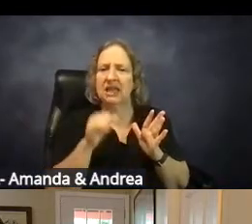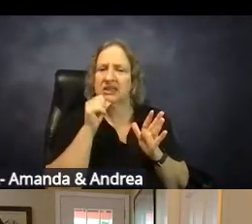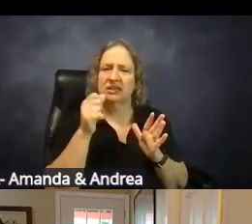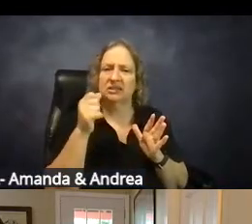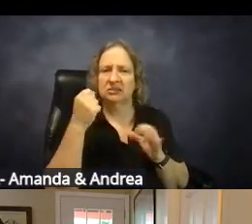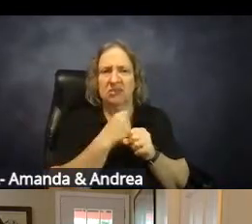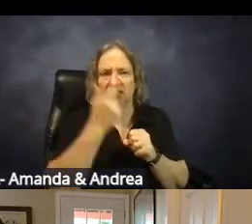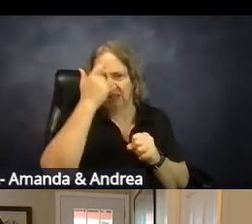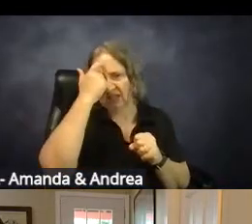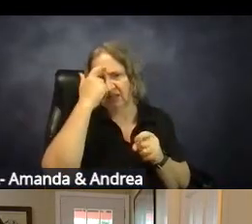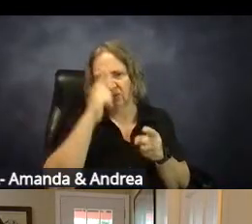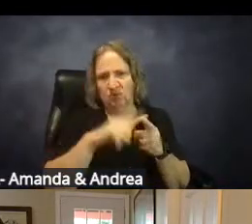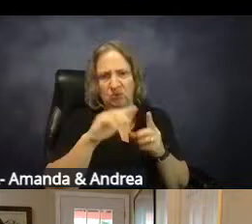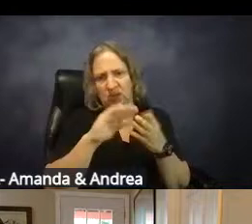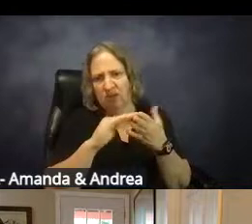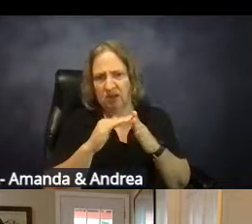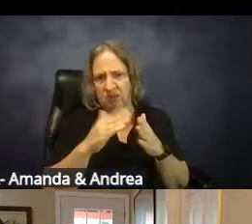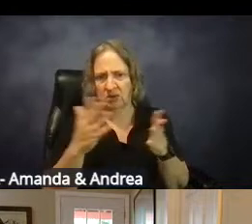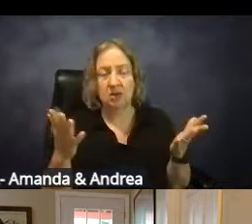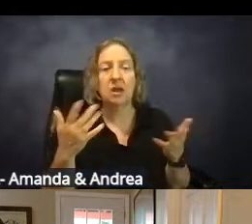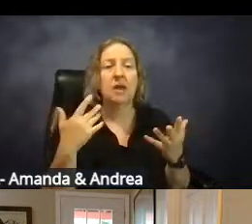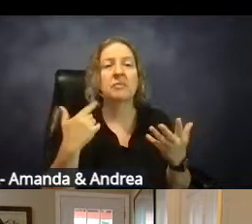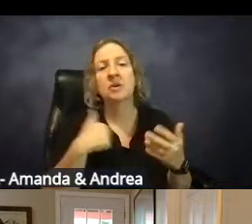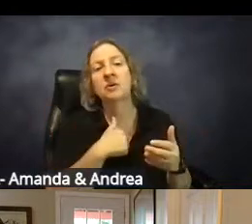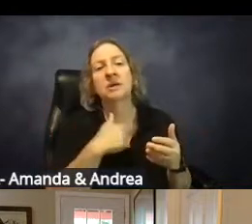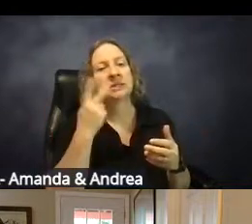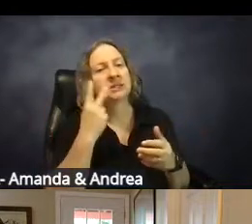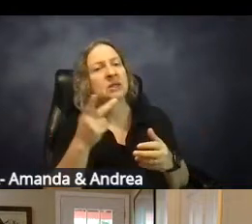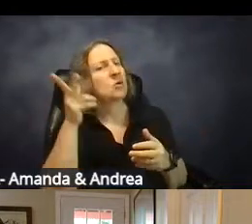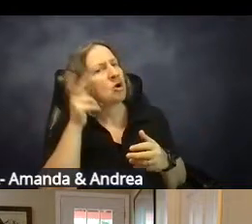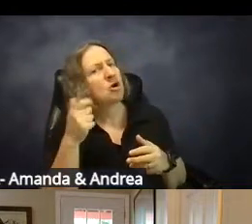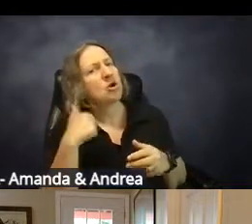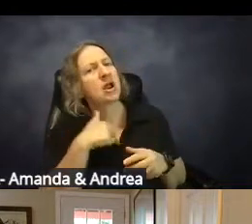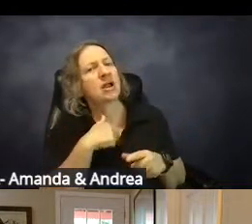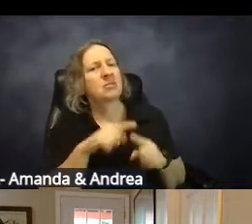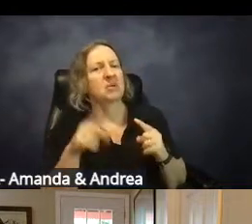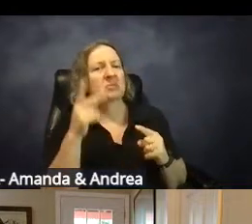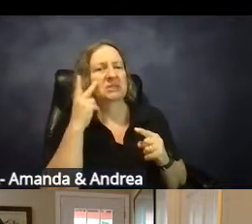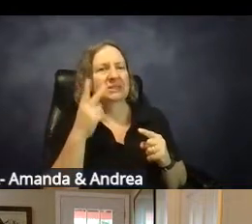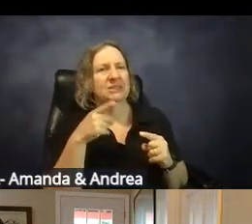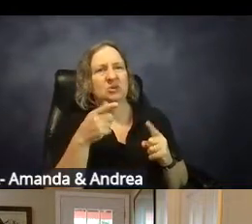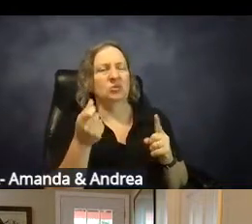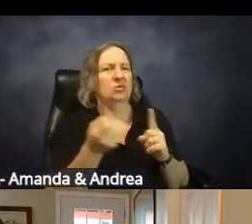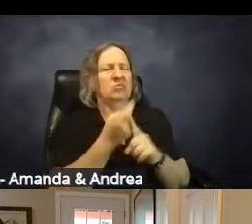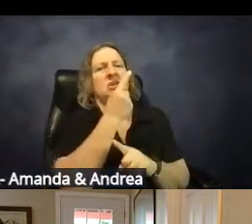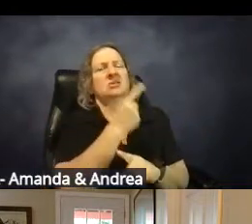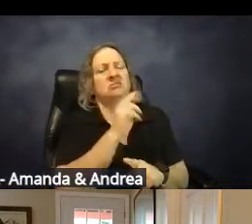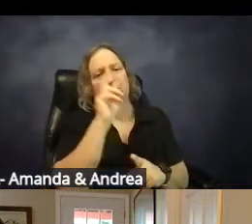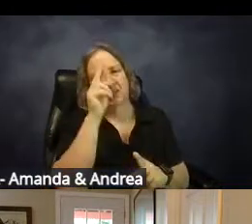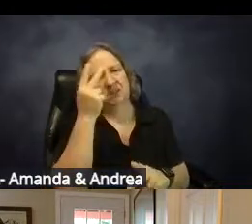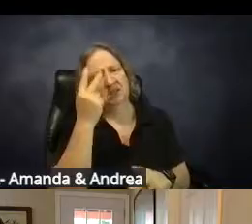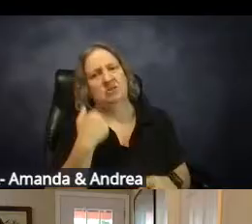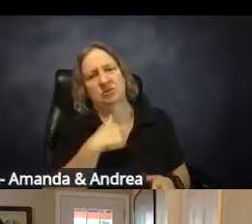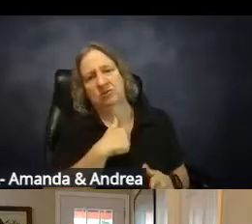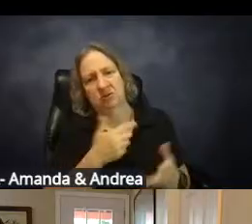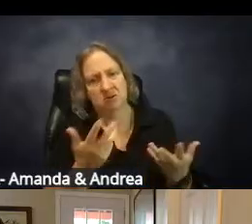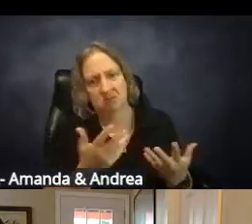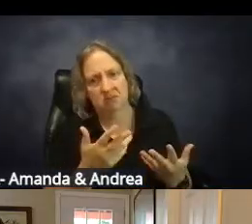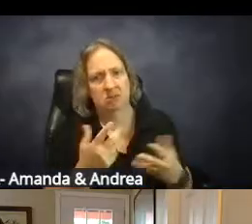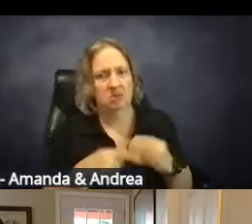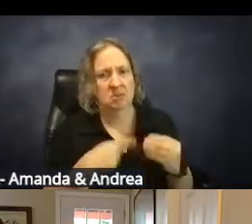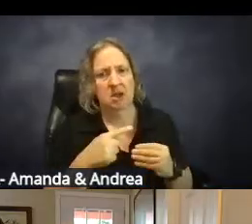the community. We see that you heard us, but we see also that you misheard us